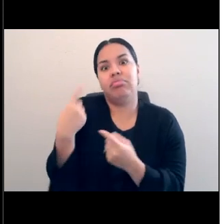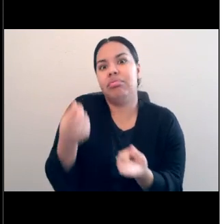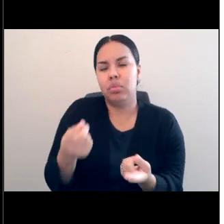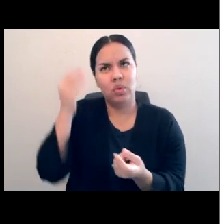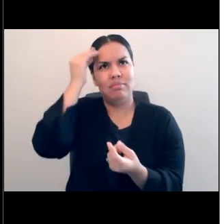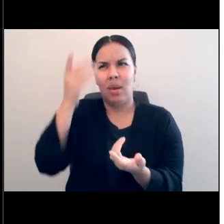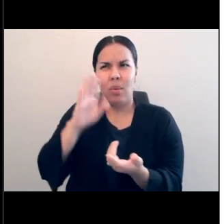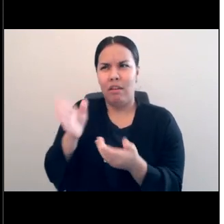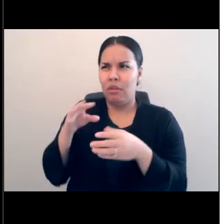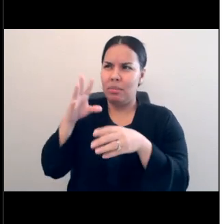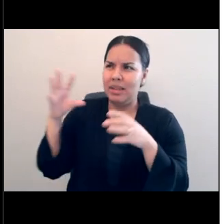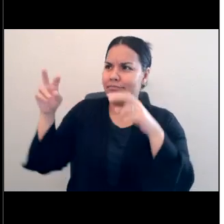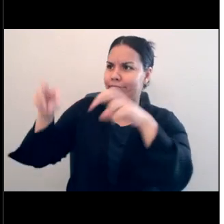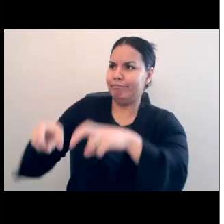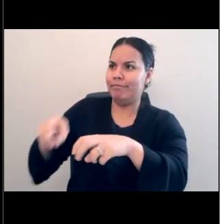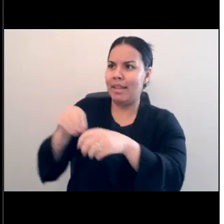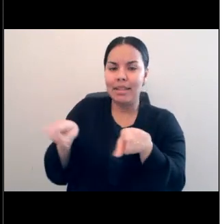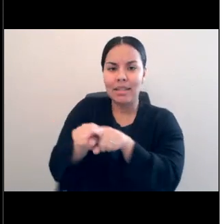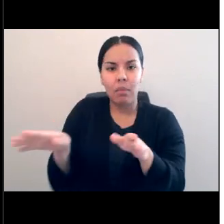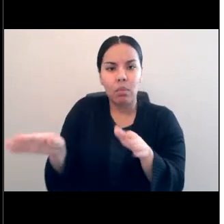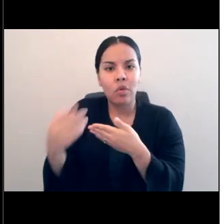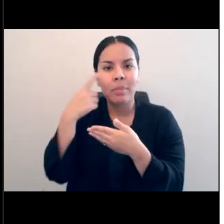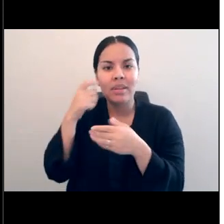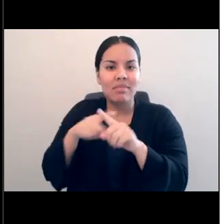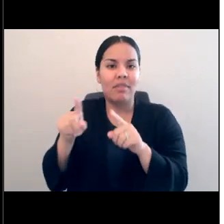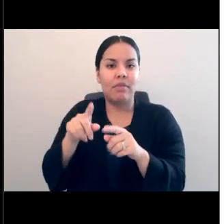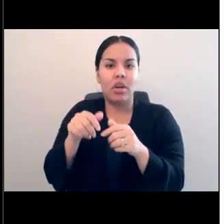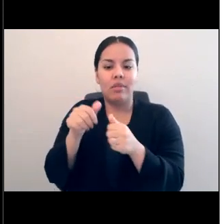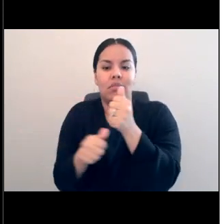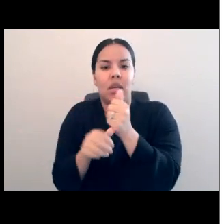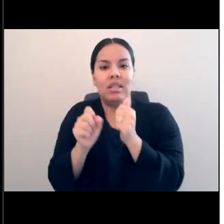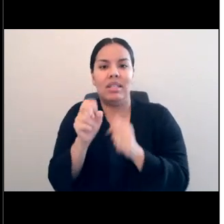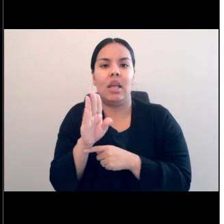you, that you really get to experience every day.